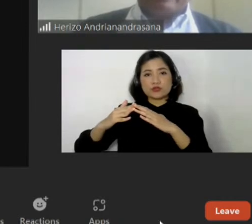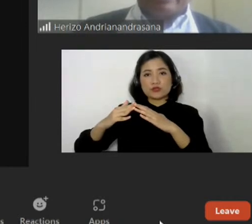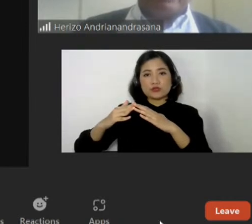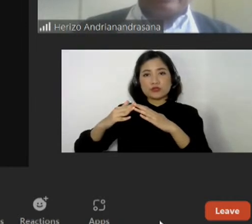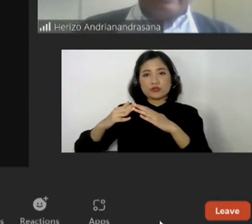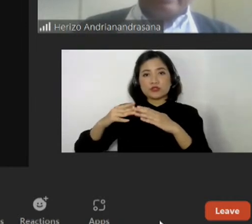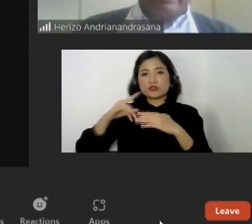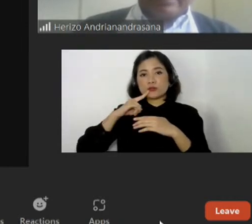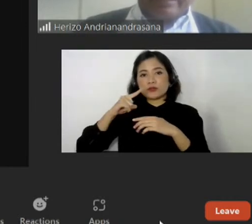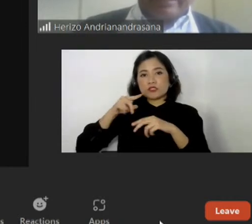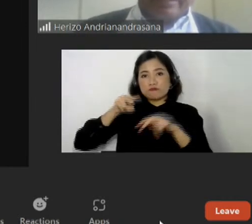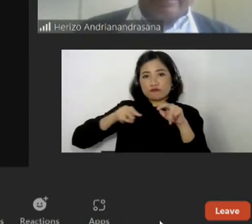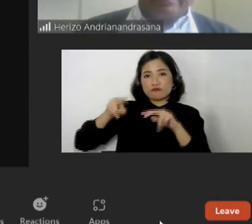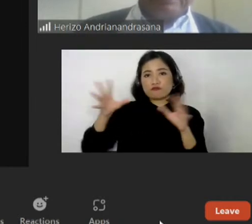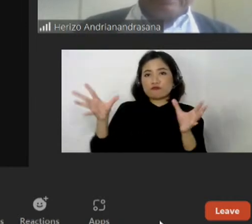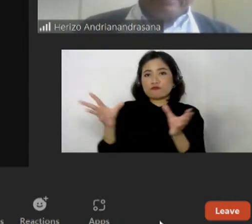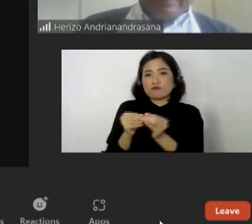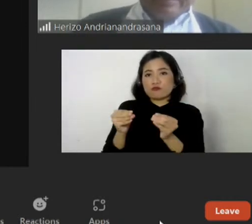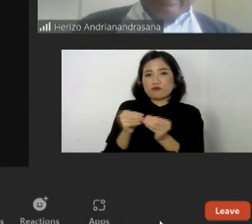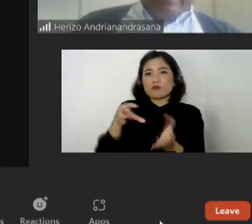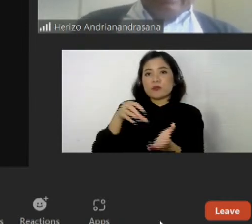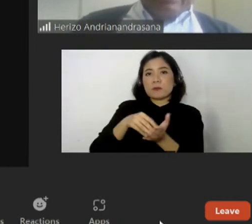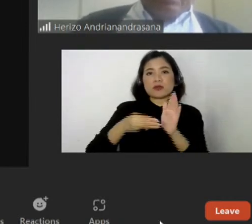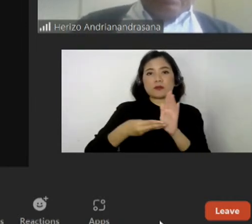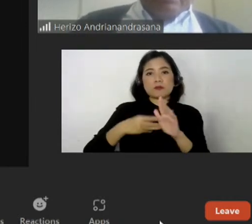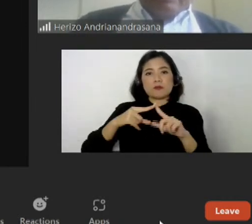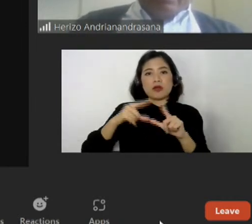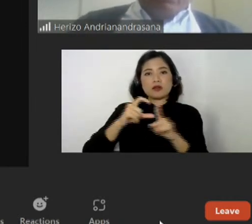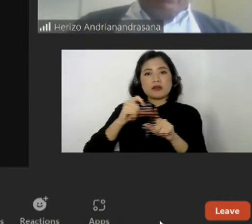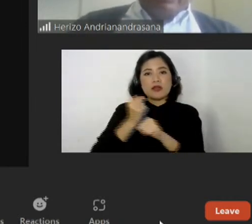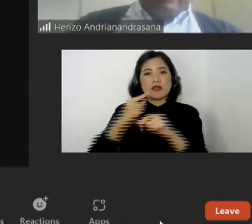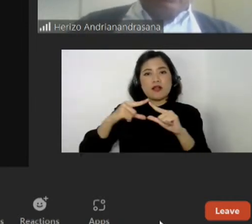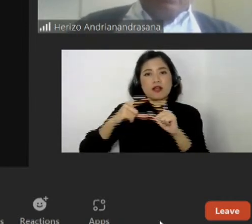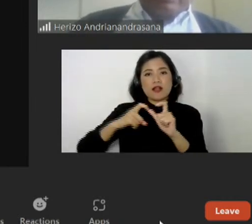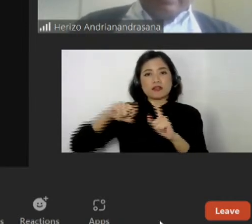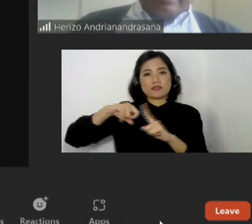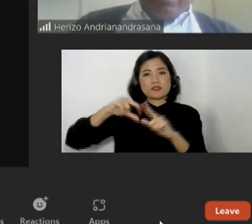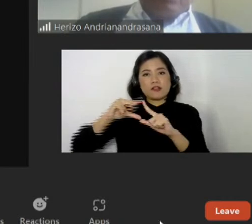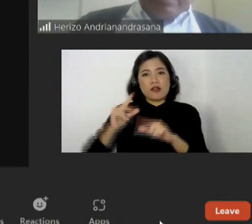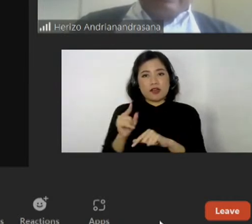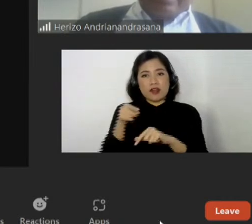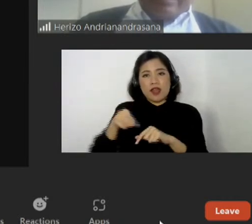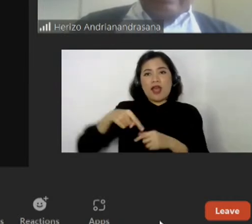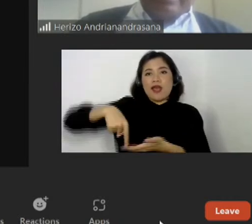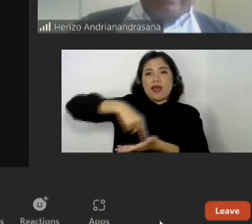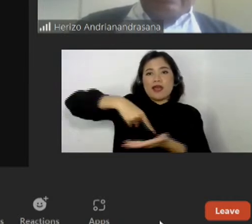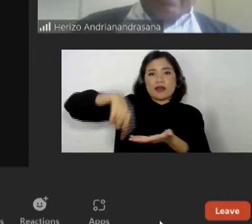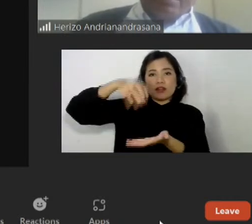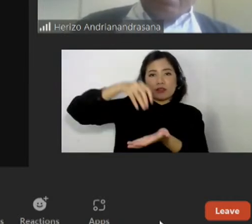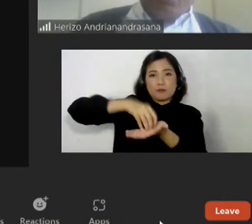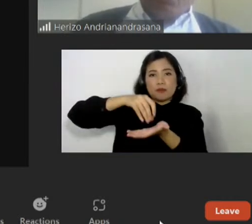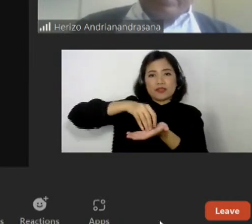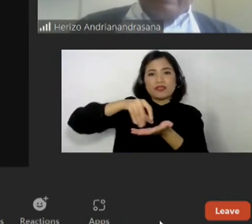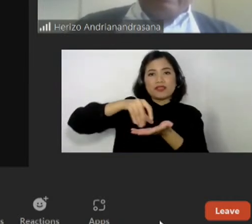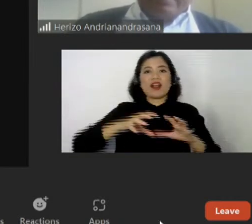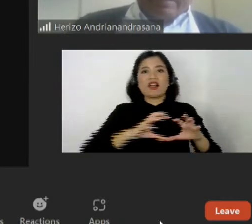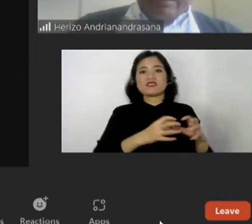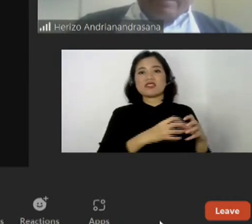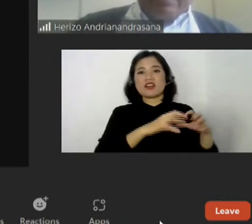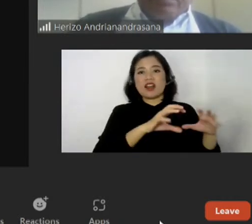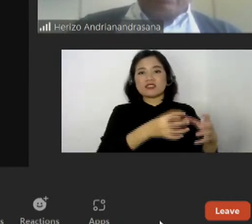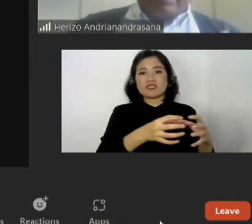was carried out in Madagascar. So what we did was, around each cluster,